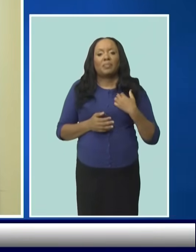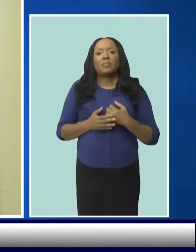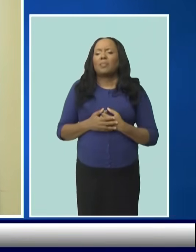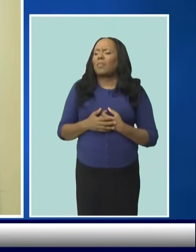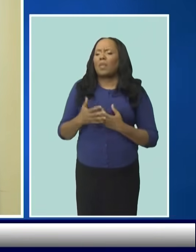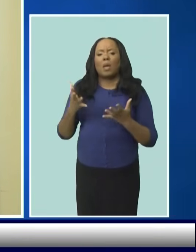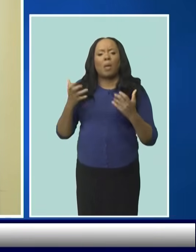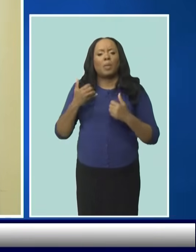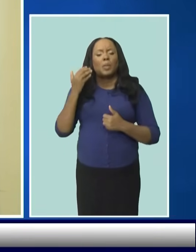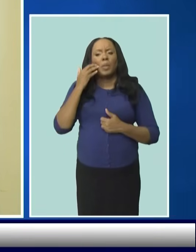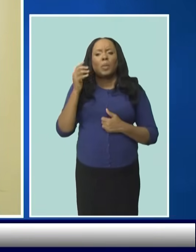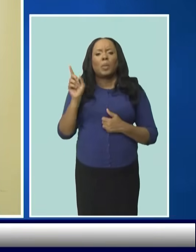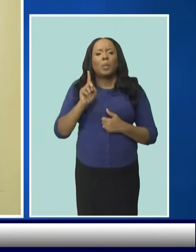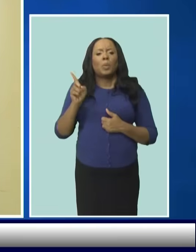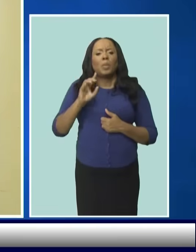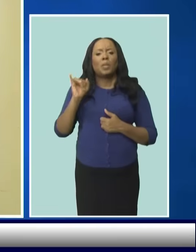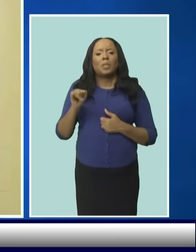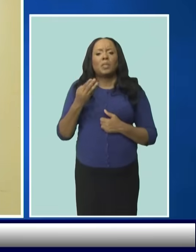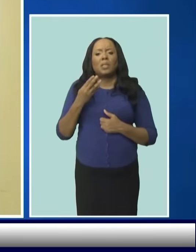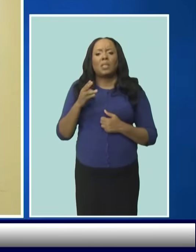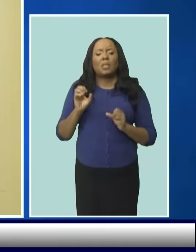Barbados,